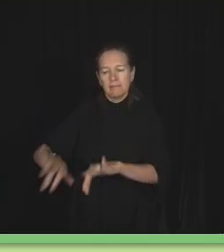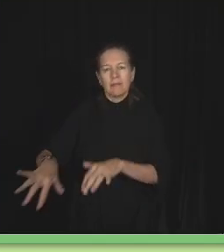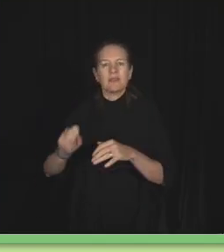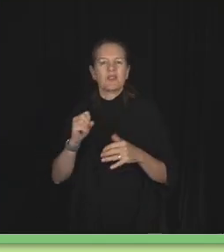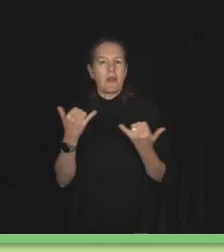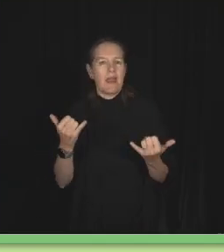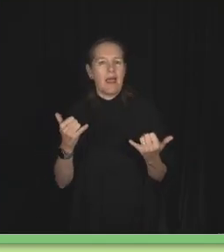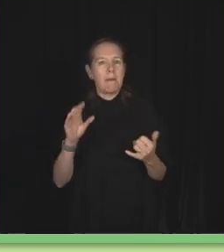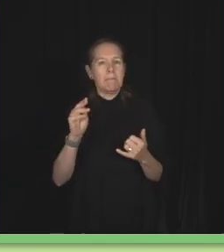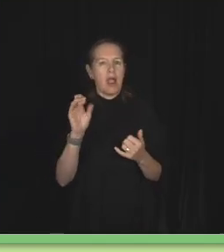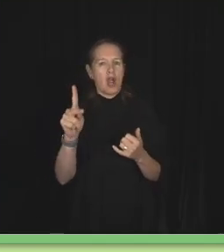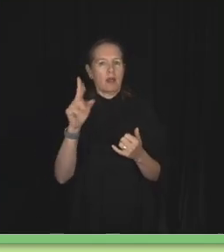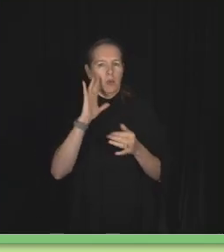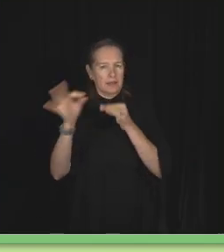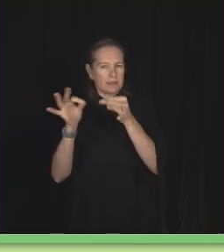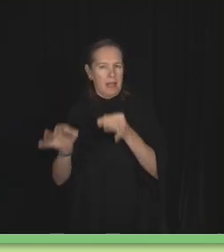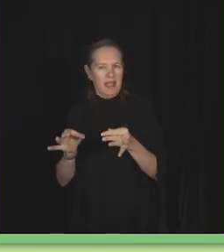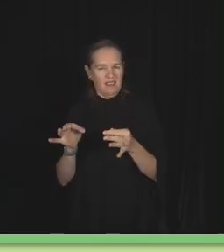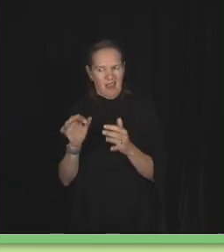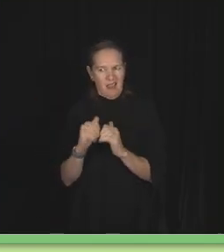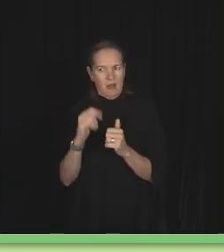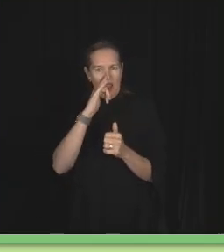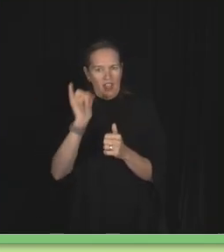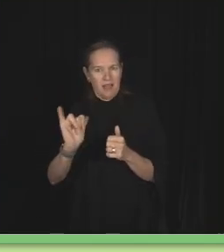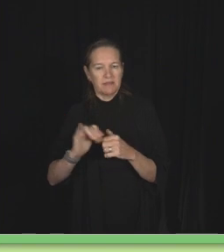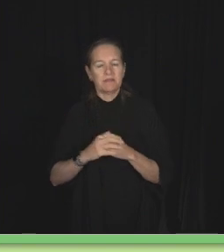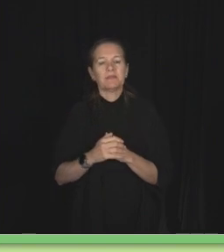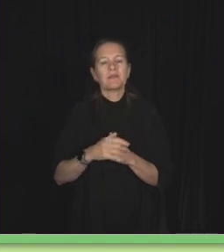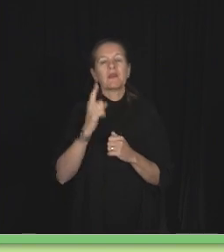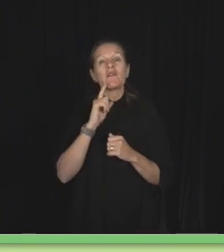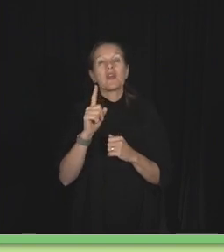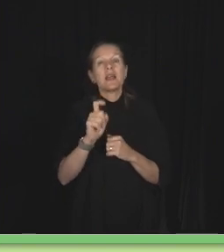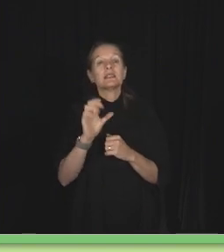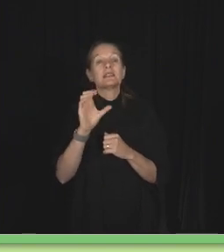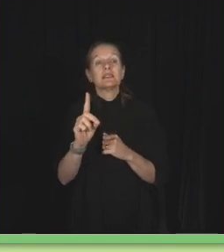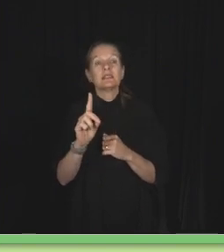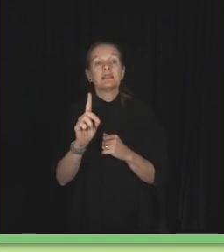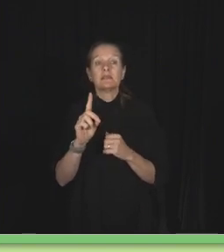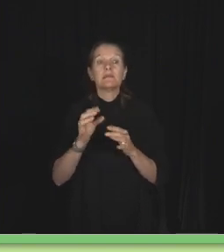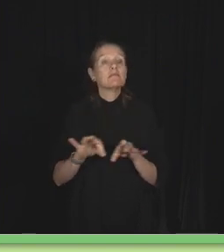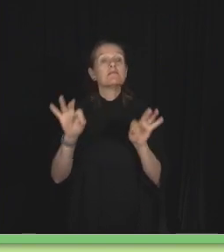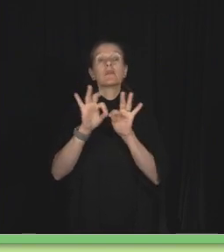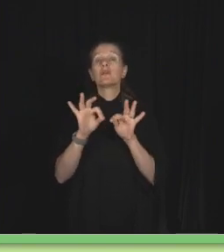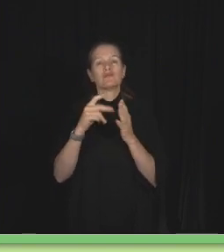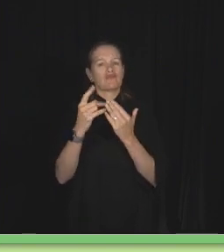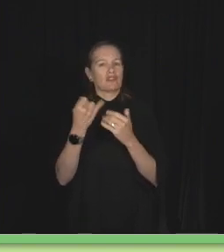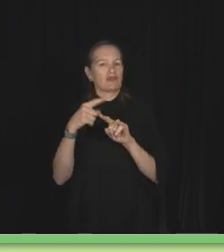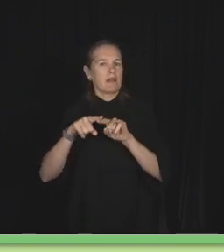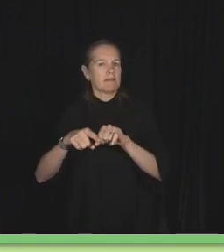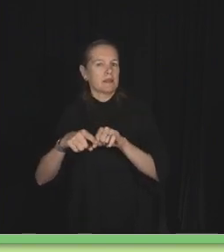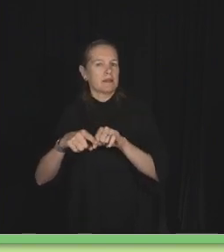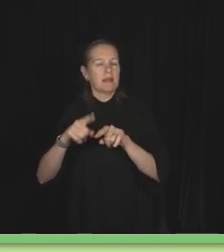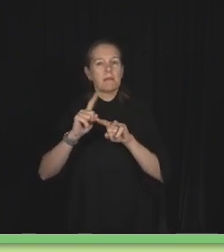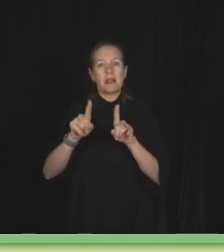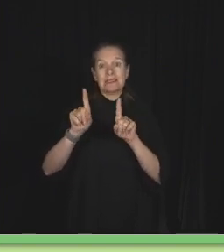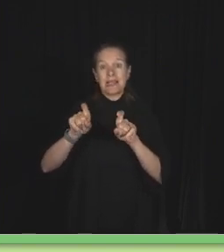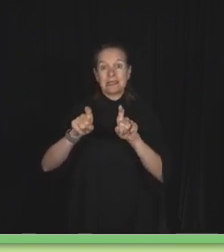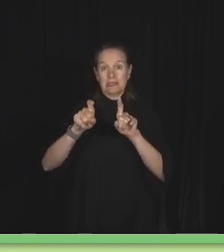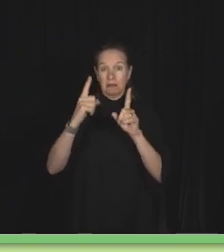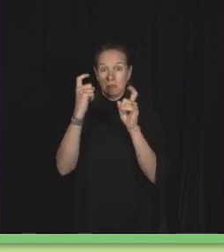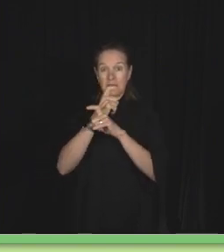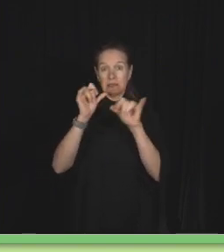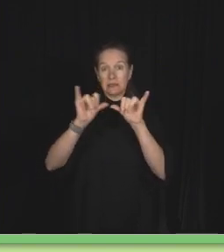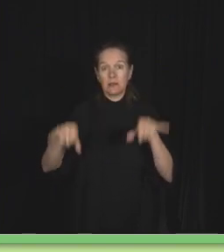etcd in particular. Yeah. So for etcd project, reliability is the top priority. But testing a complex distributed system